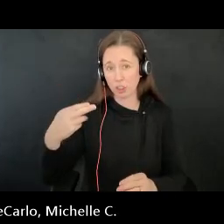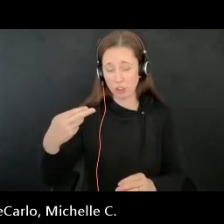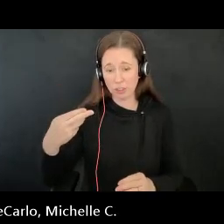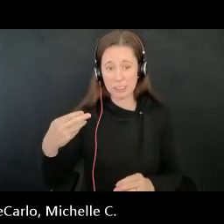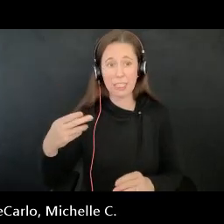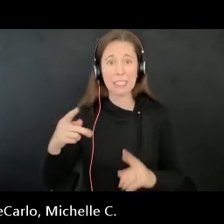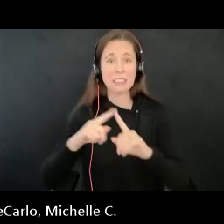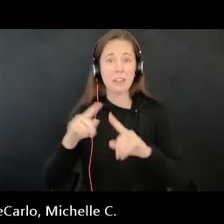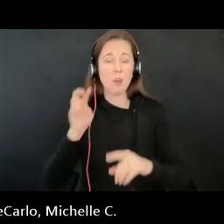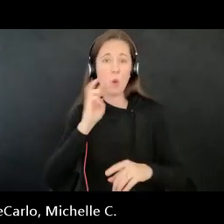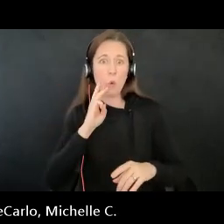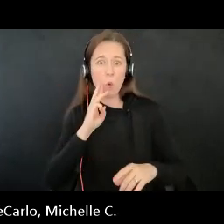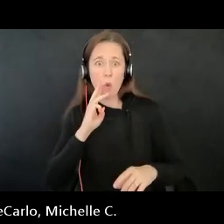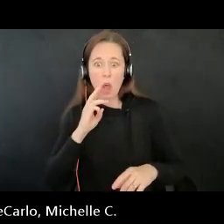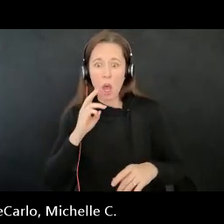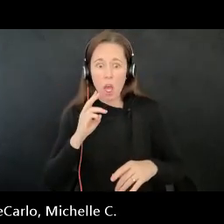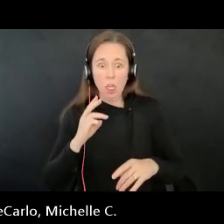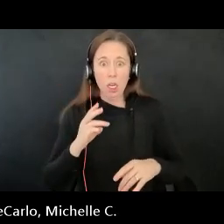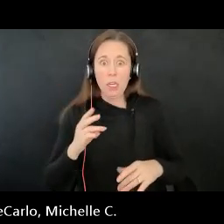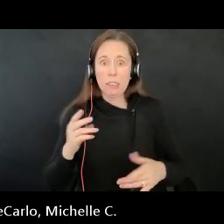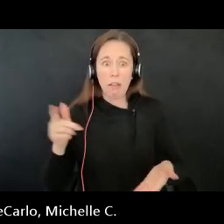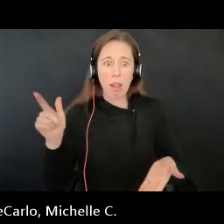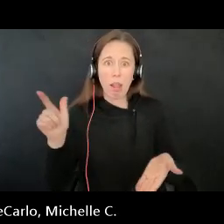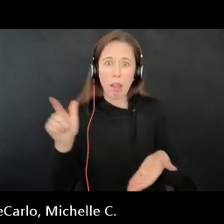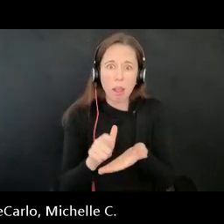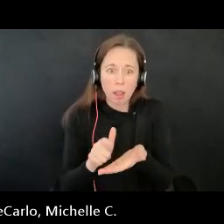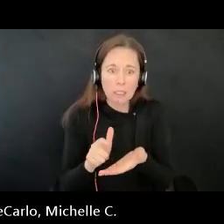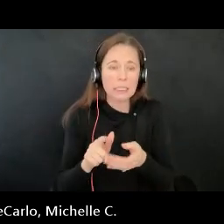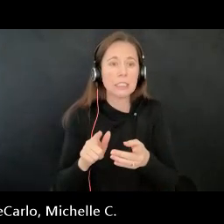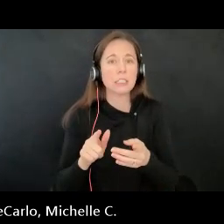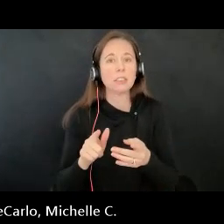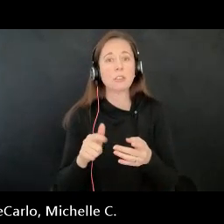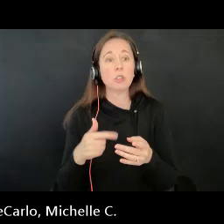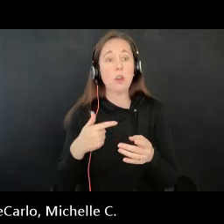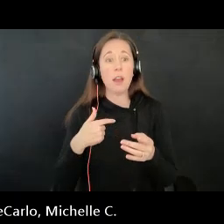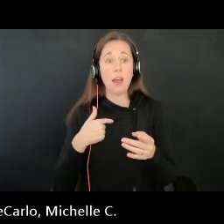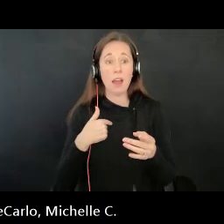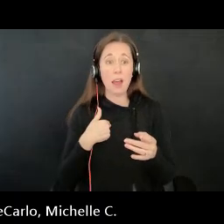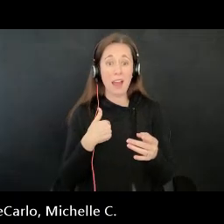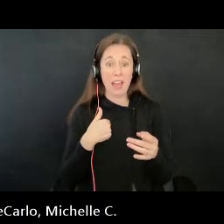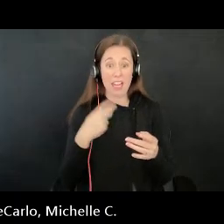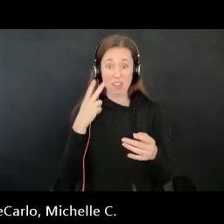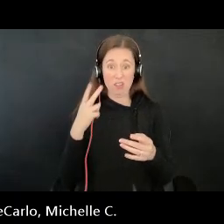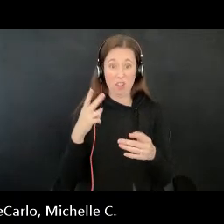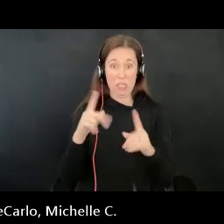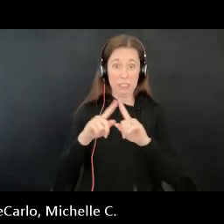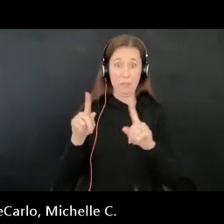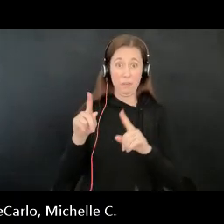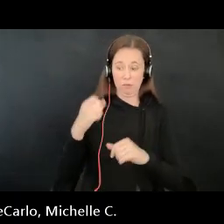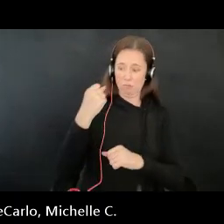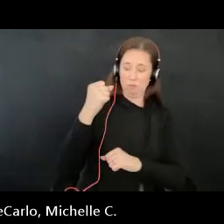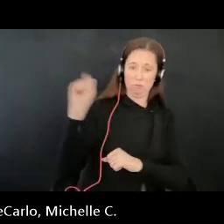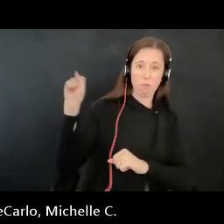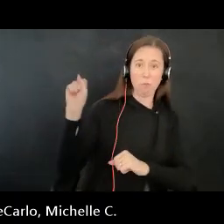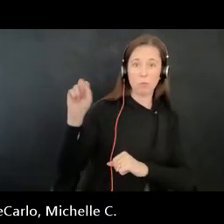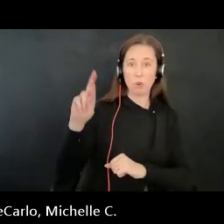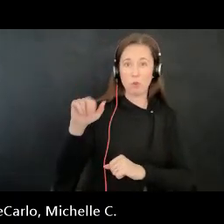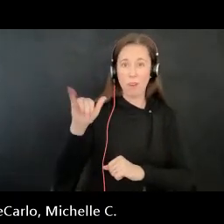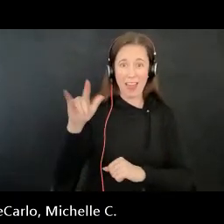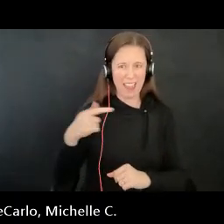there were the Unite the Right rallies. I personally see it as violence in Charlottesville